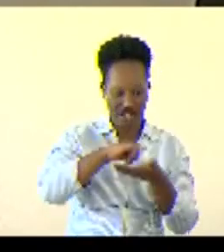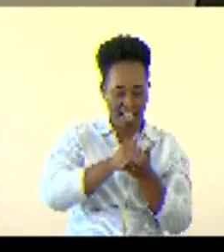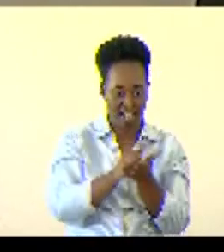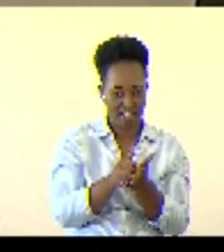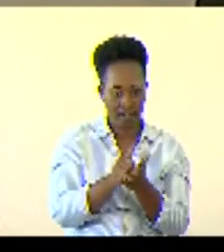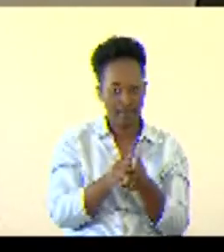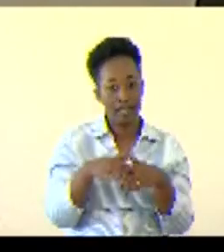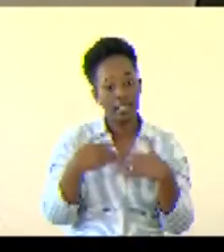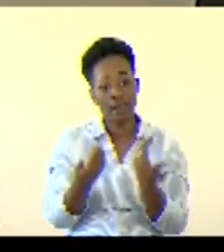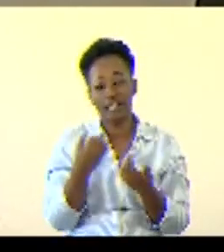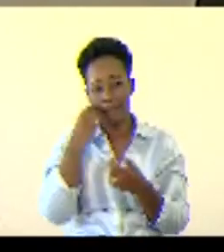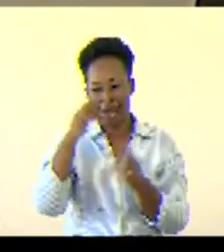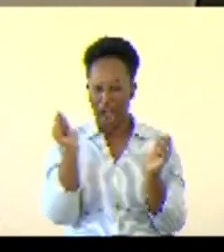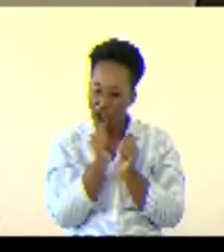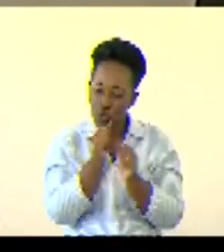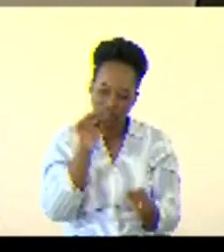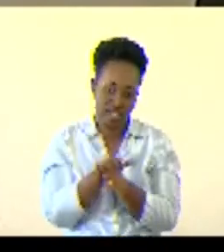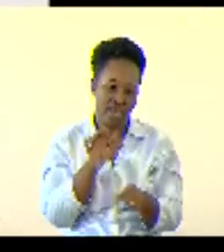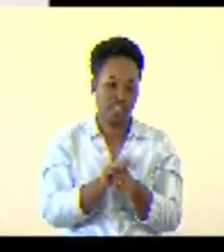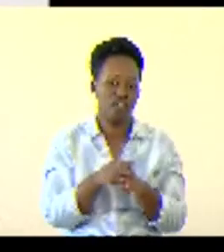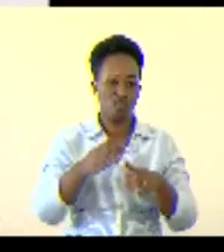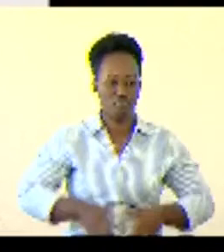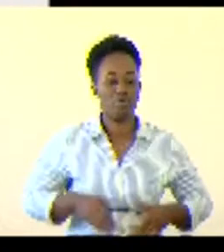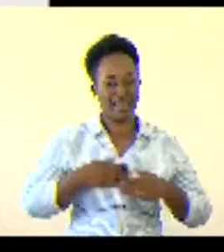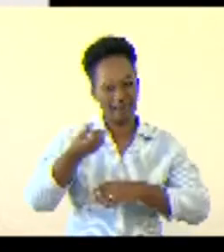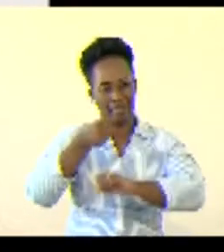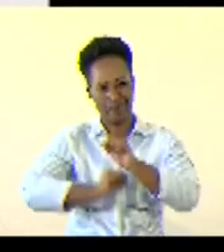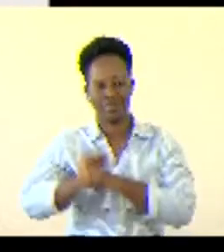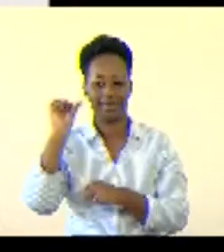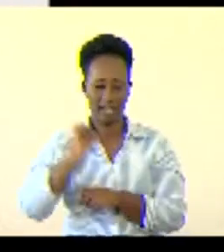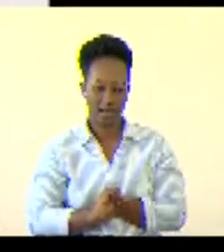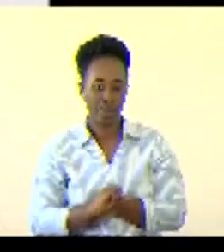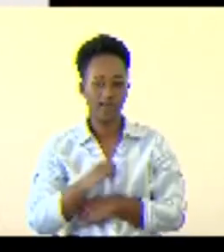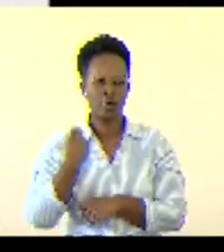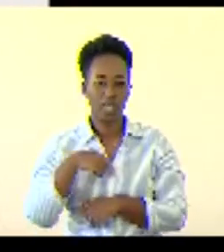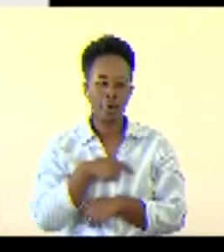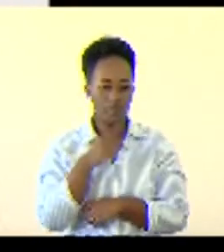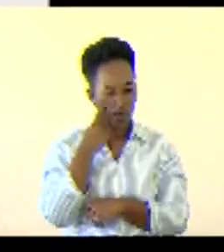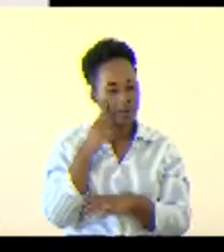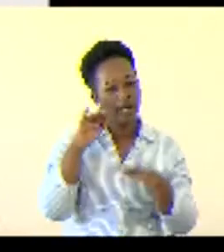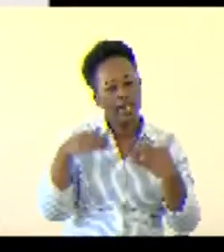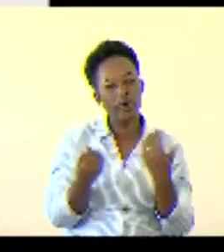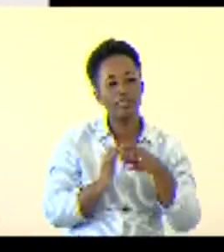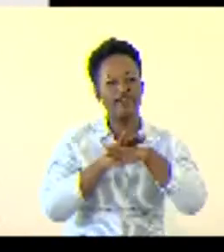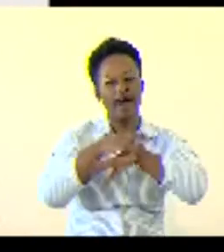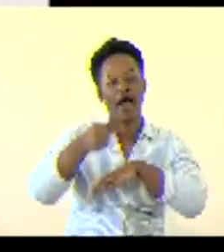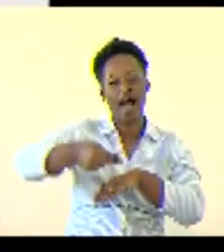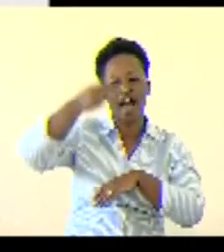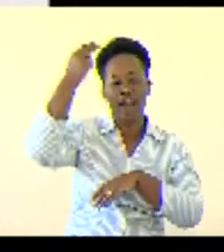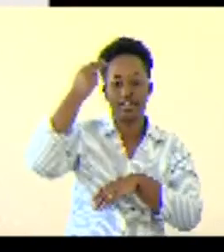temperature makes an enzyme to become inactive. So let's talk about how is active transport is going to be affected by high